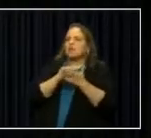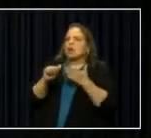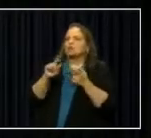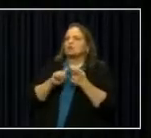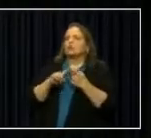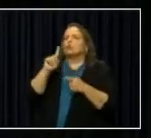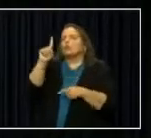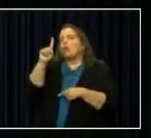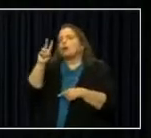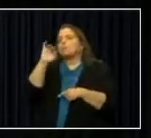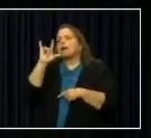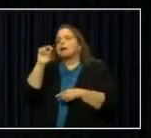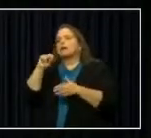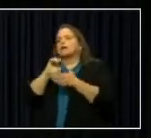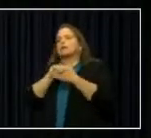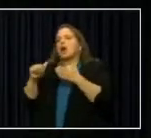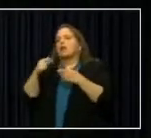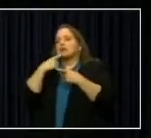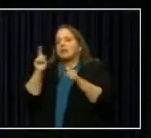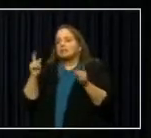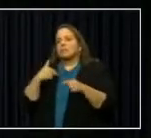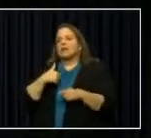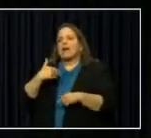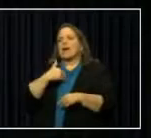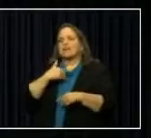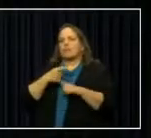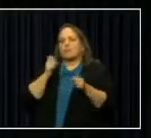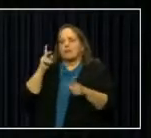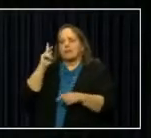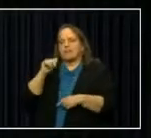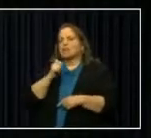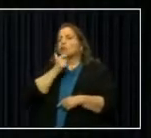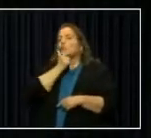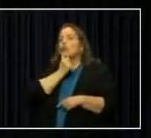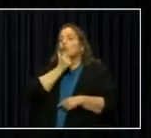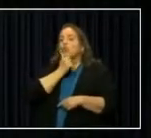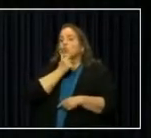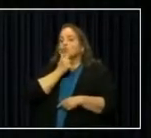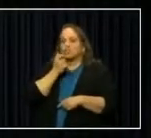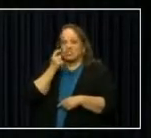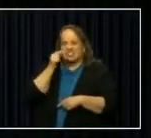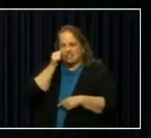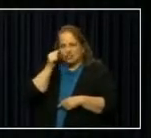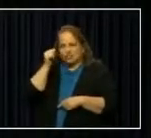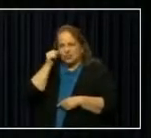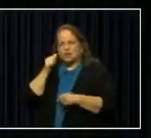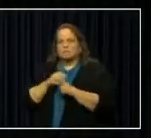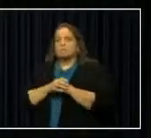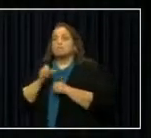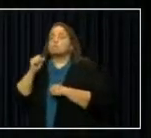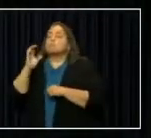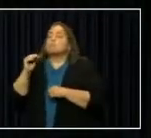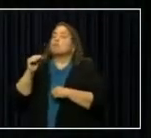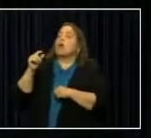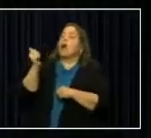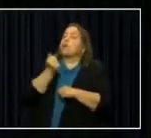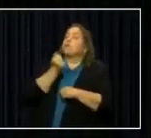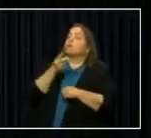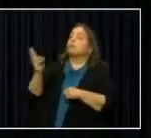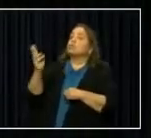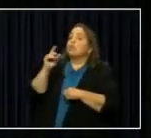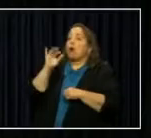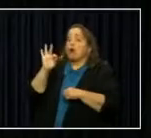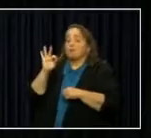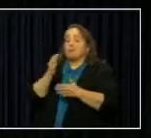the $1 million announcement we had from the Kentucky Colonels just yesterday. So a couple of